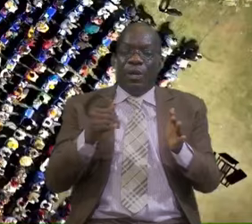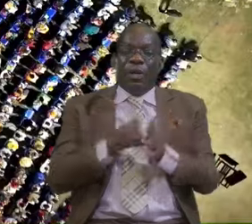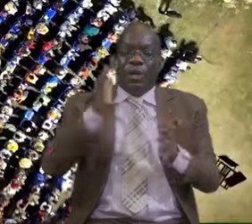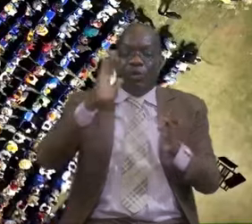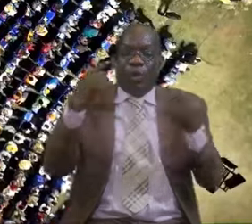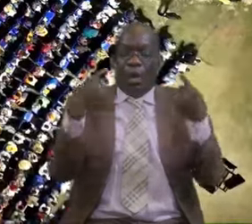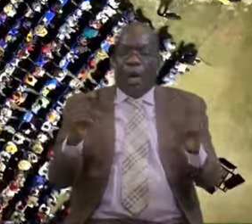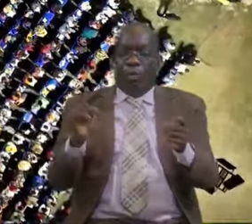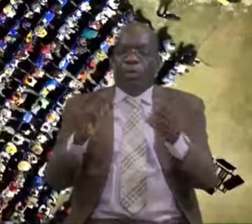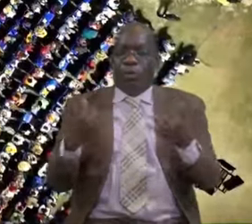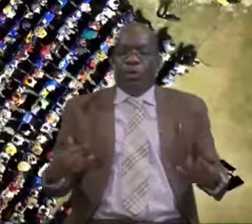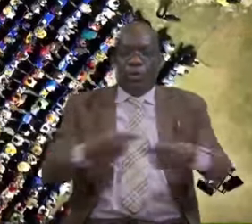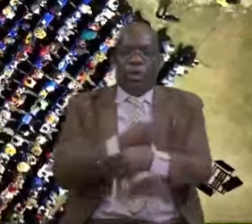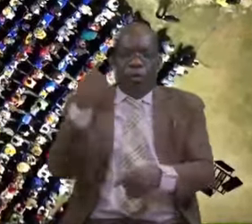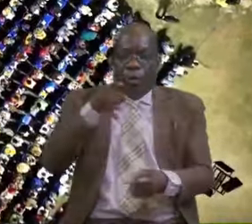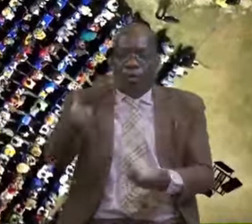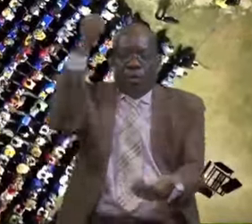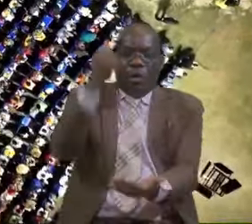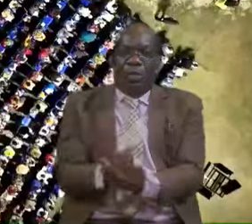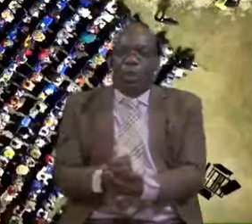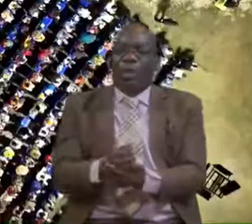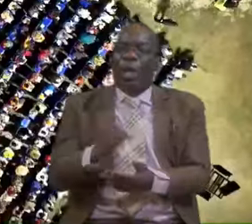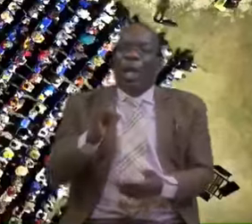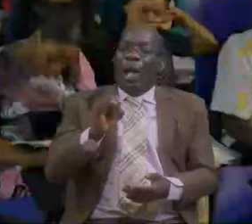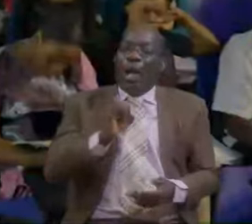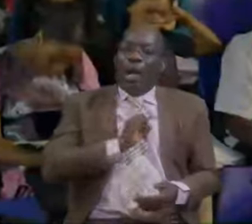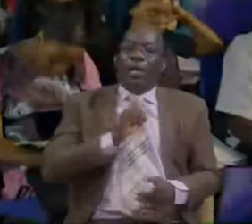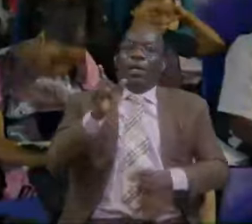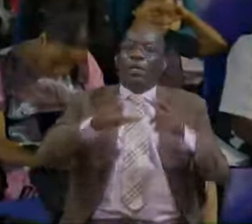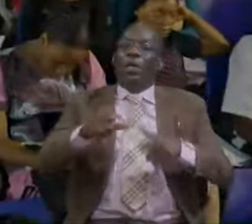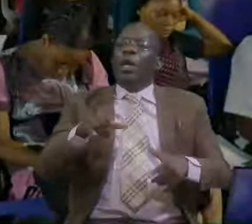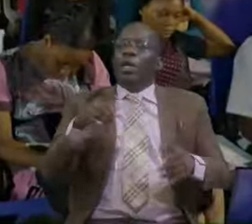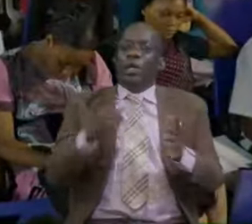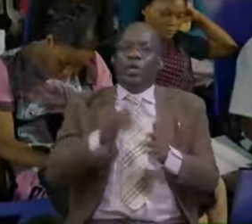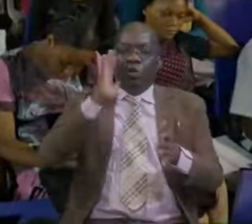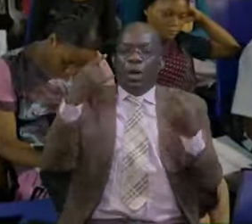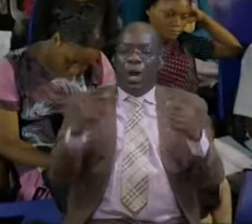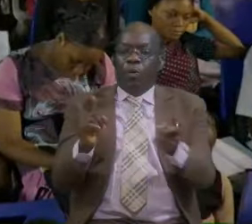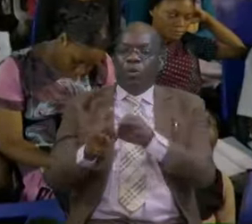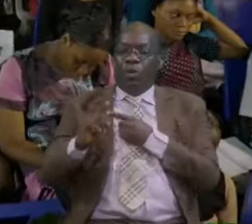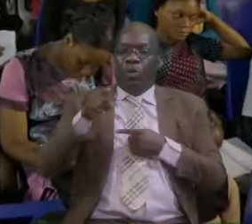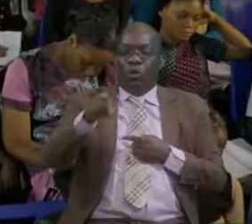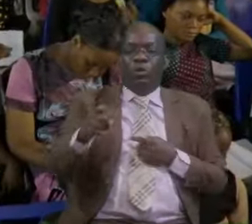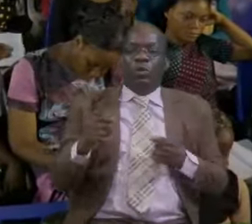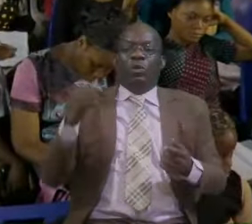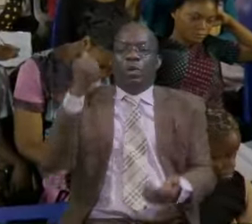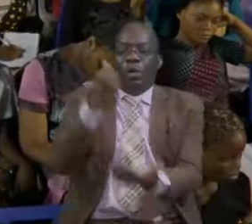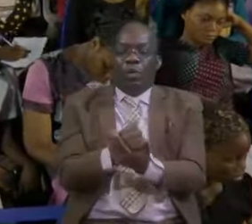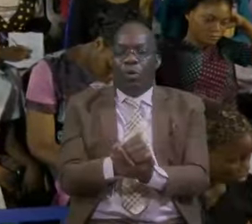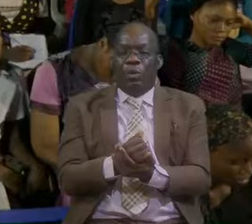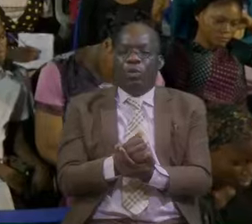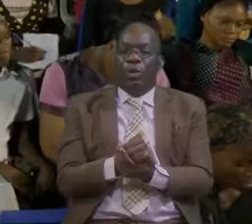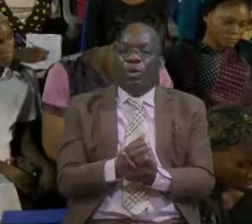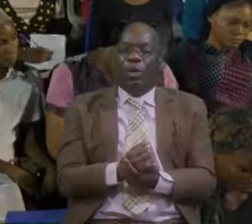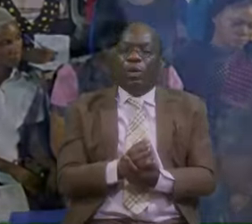you. I said it will happen today for you. But you know, God has